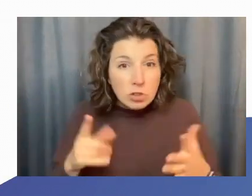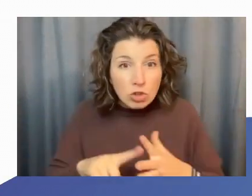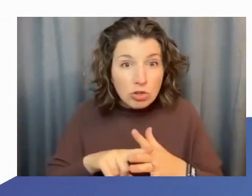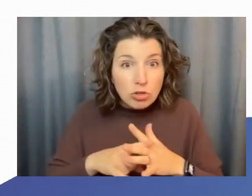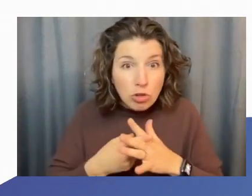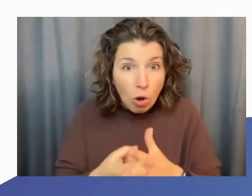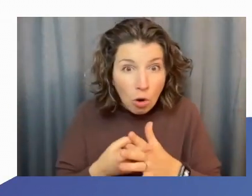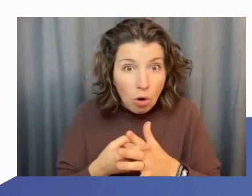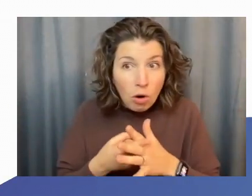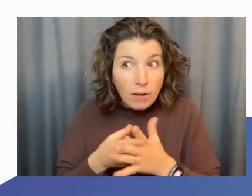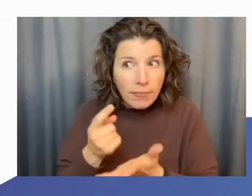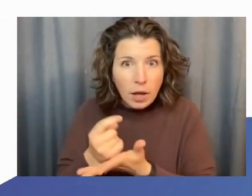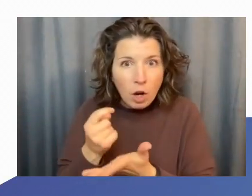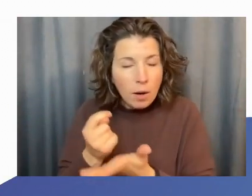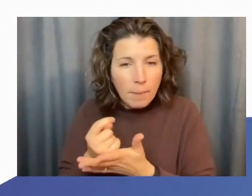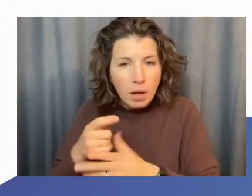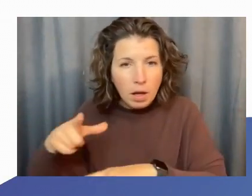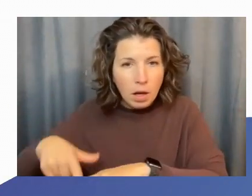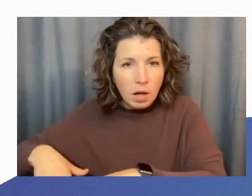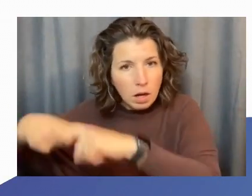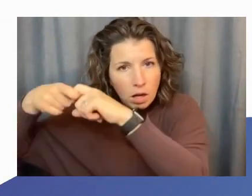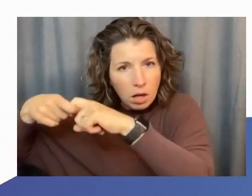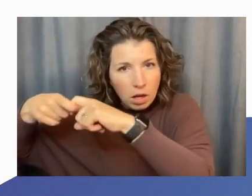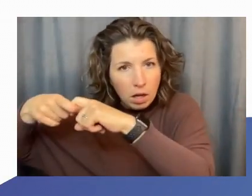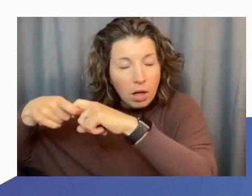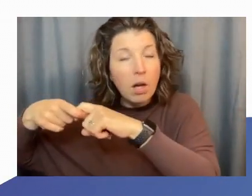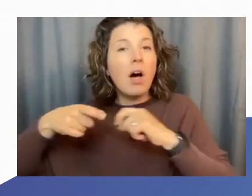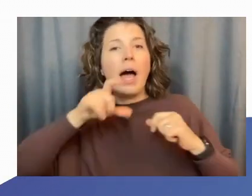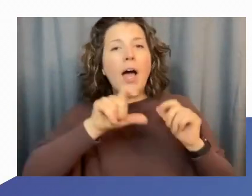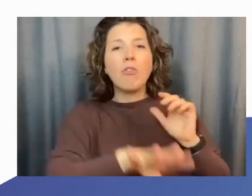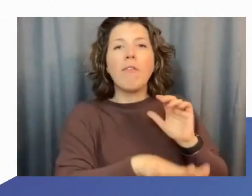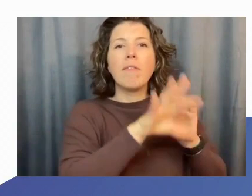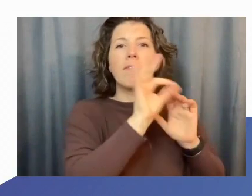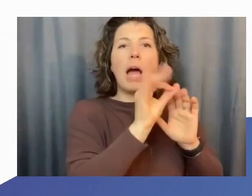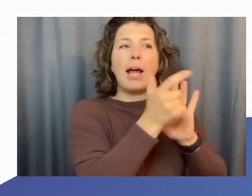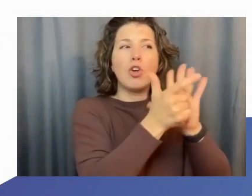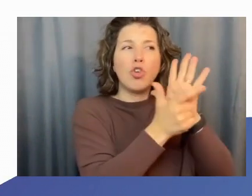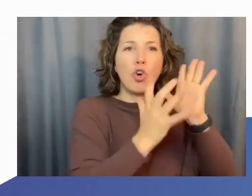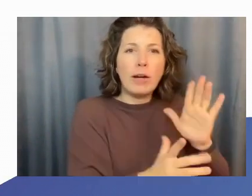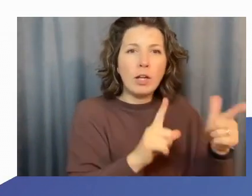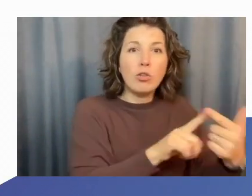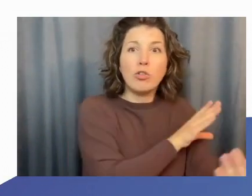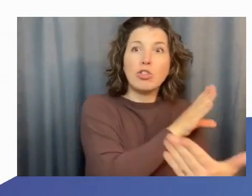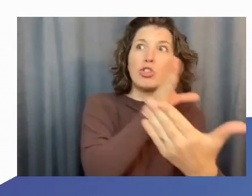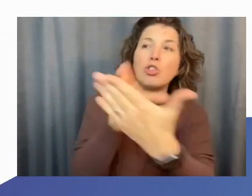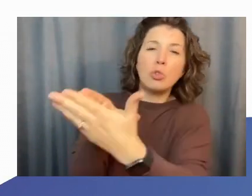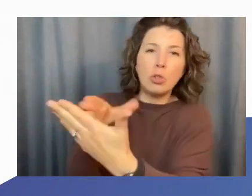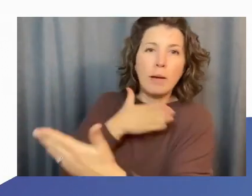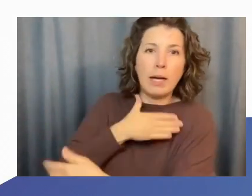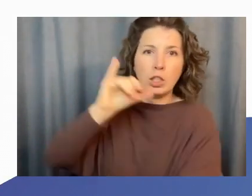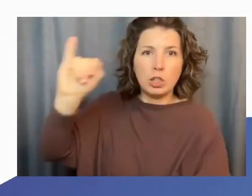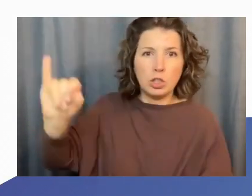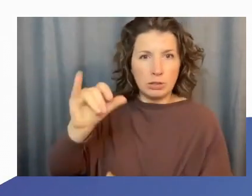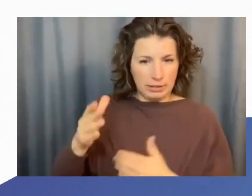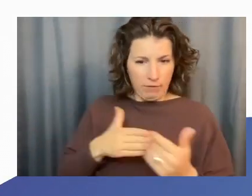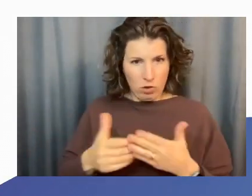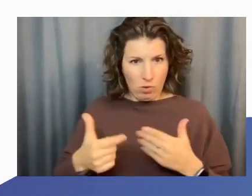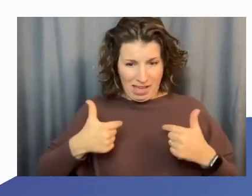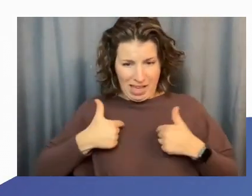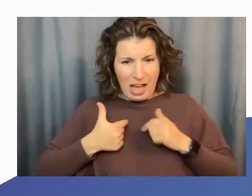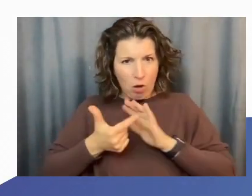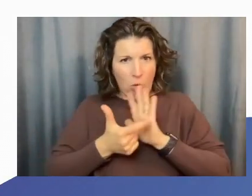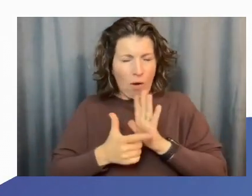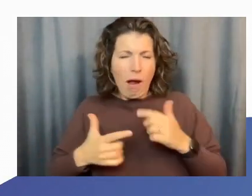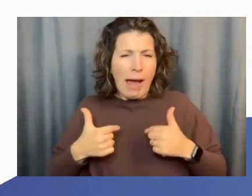insurance attorney and sue my insurance carrier. Even though I was an attorney, I could not handle the